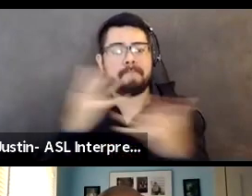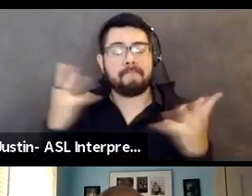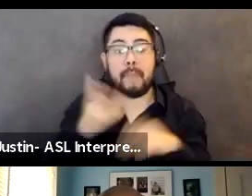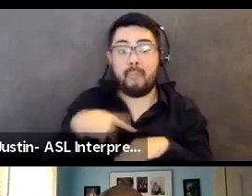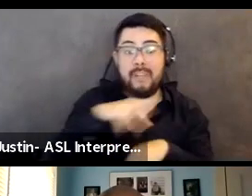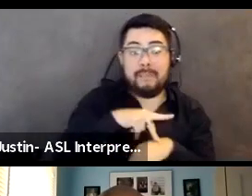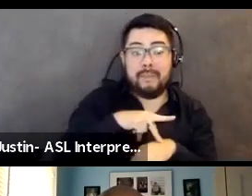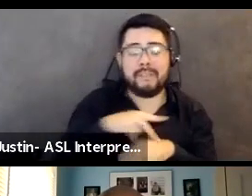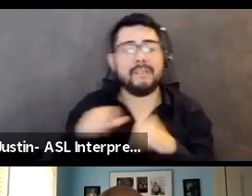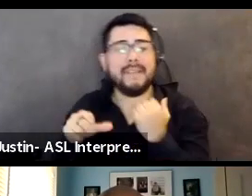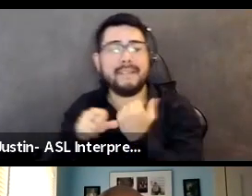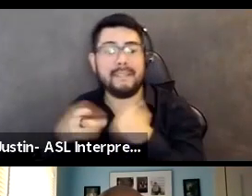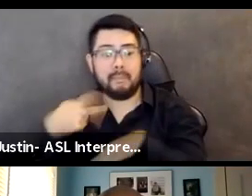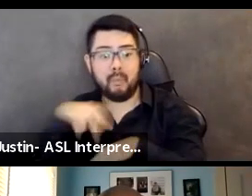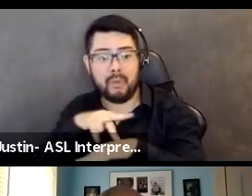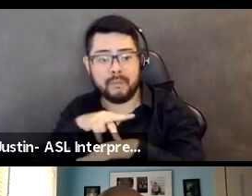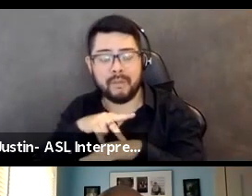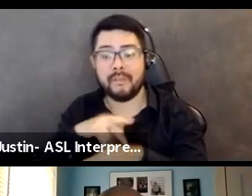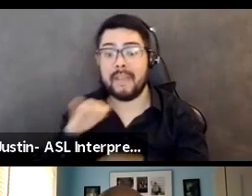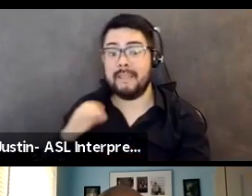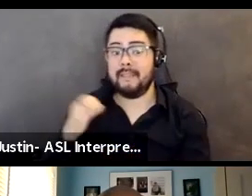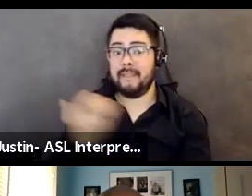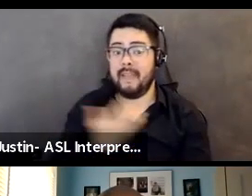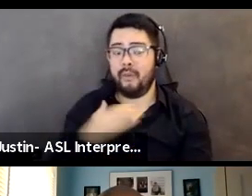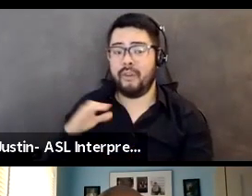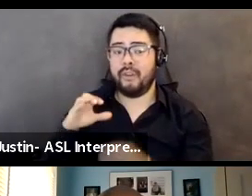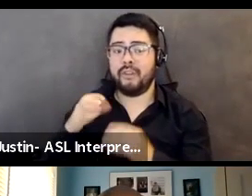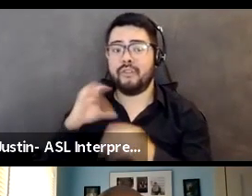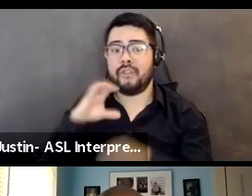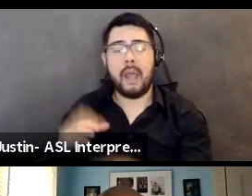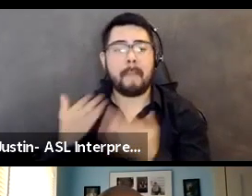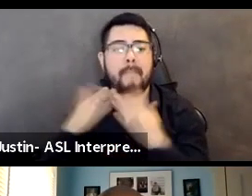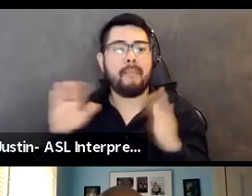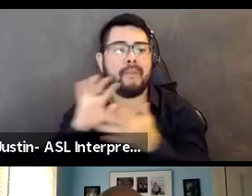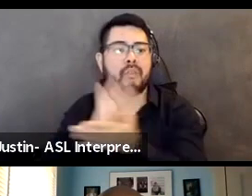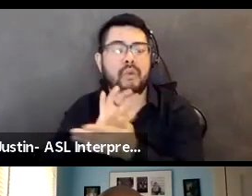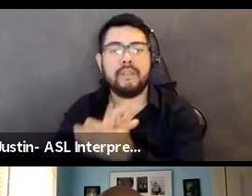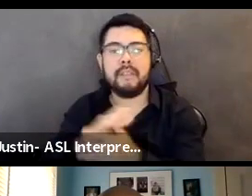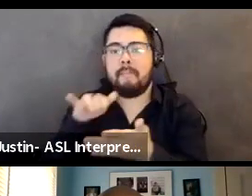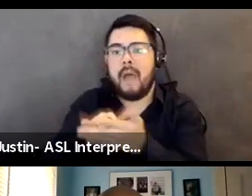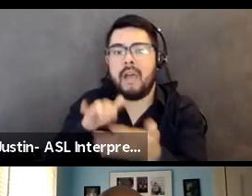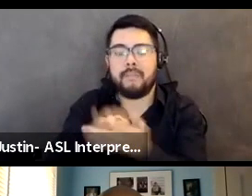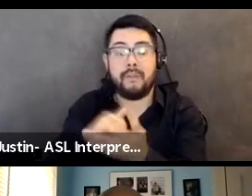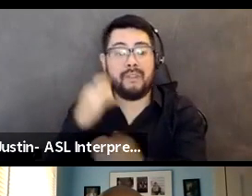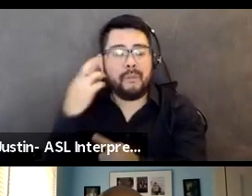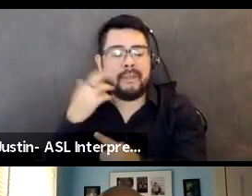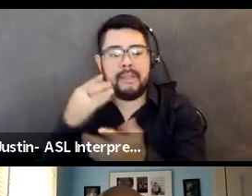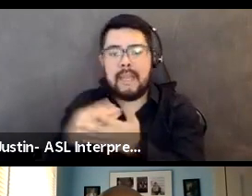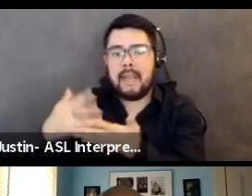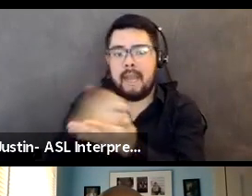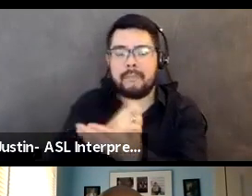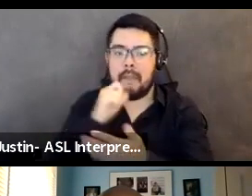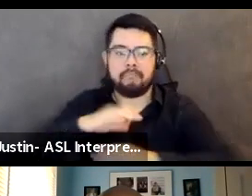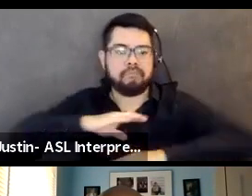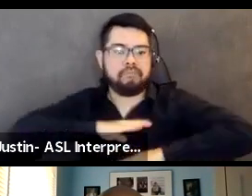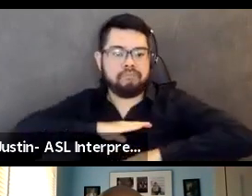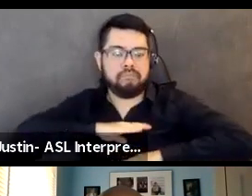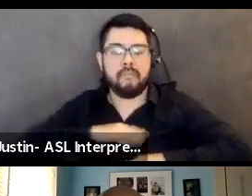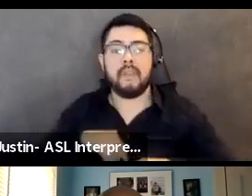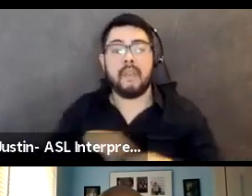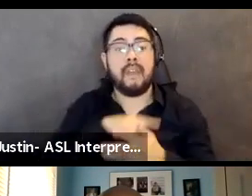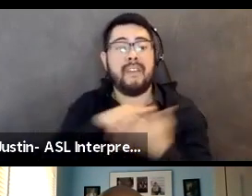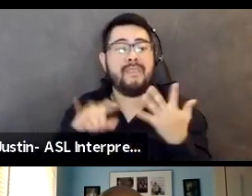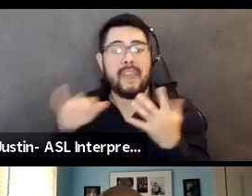ap that cps would not make them whole by addressing these compensation inadequacy and the following is how several